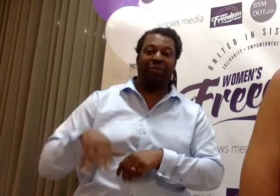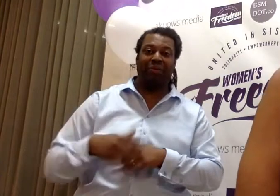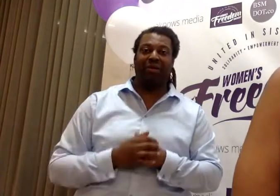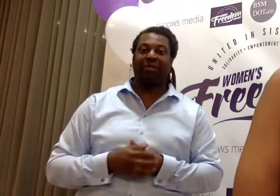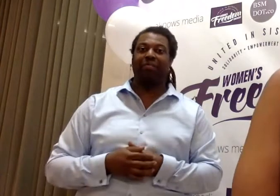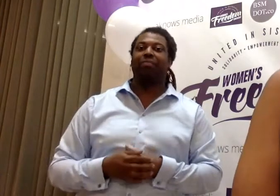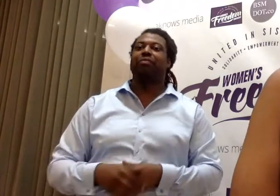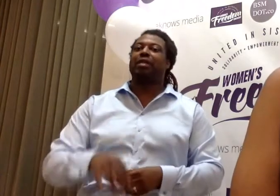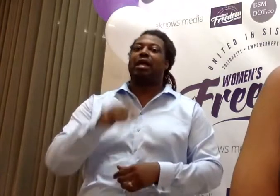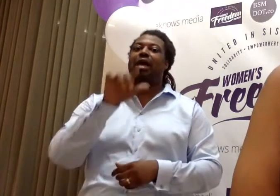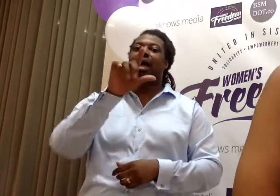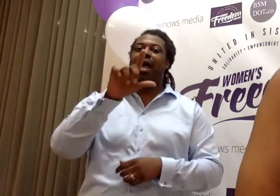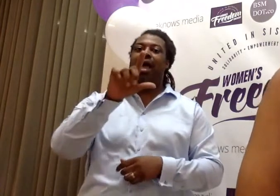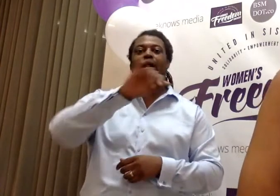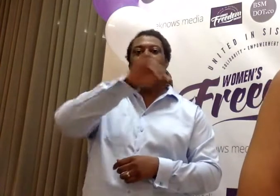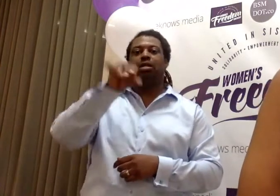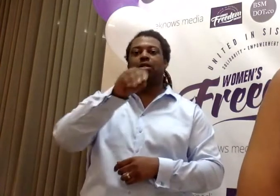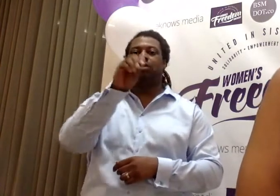LJW Williams